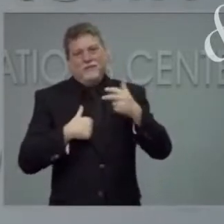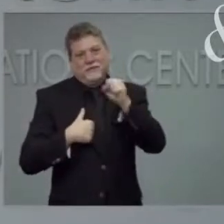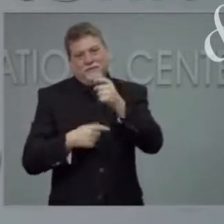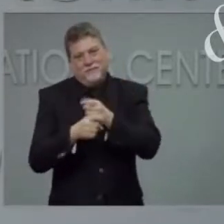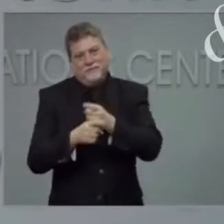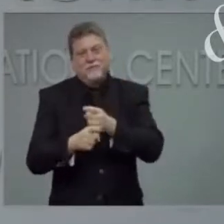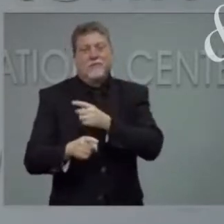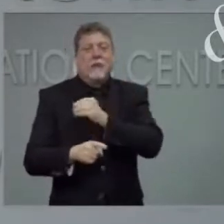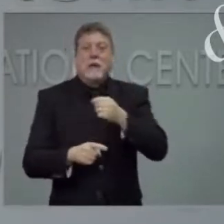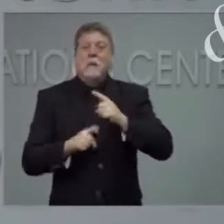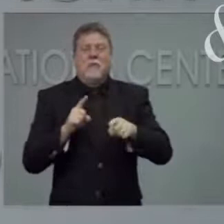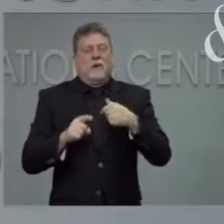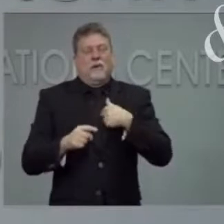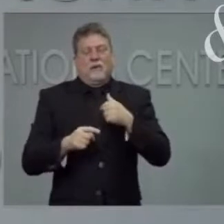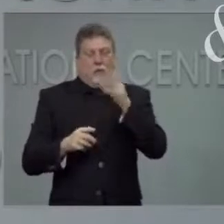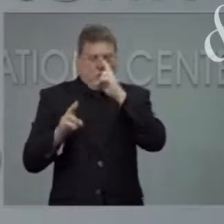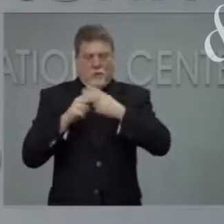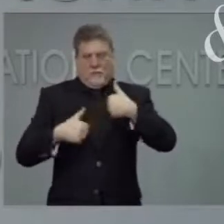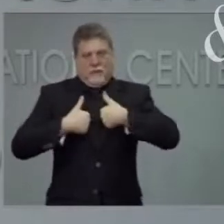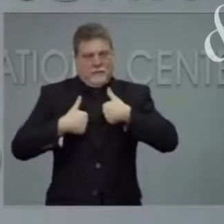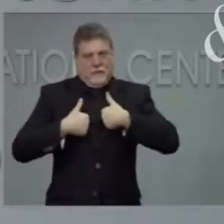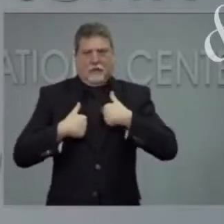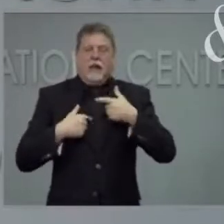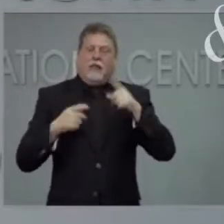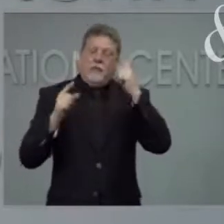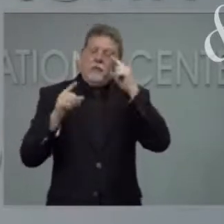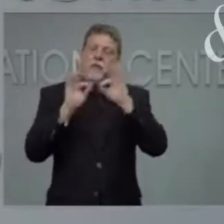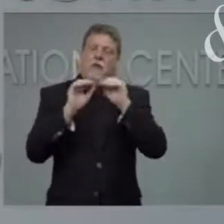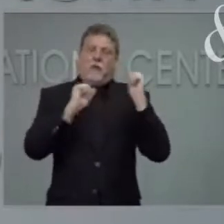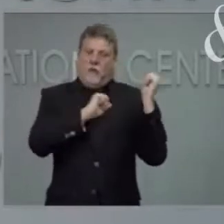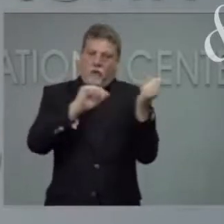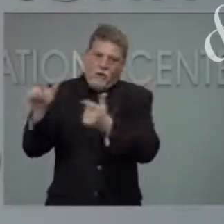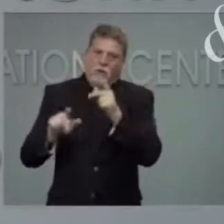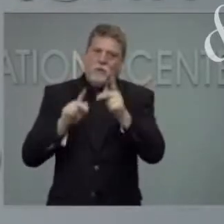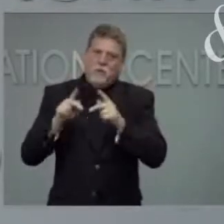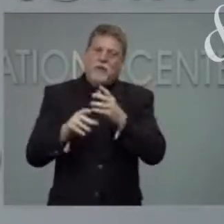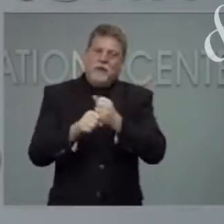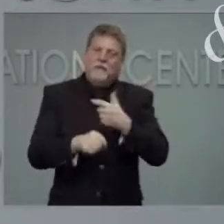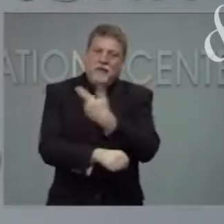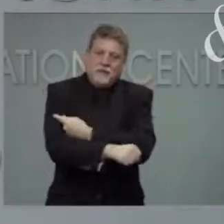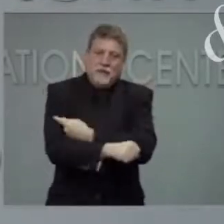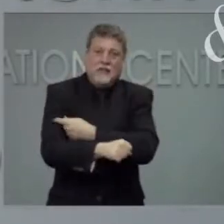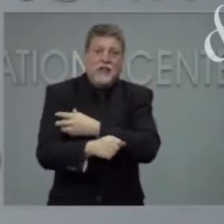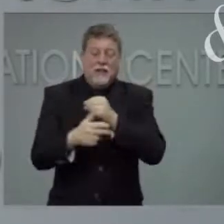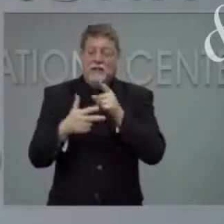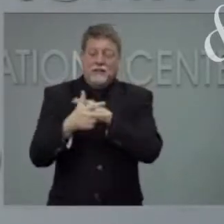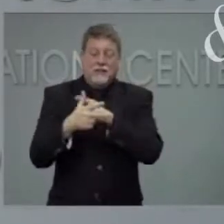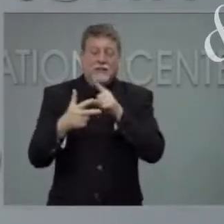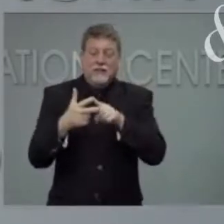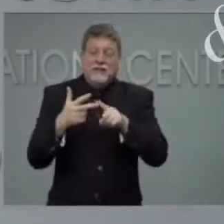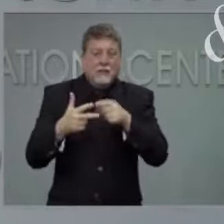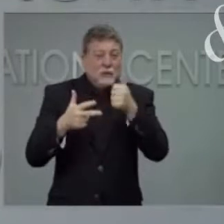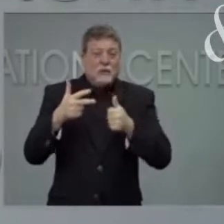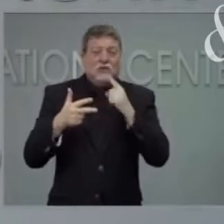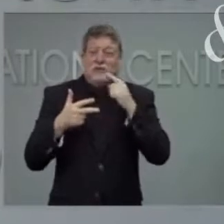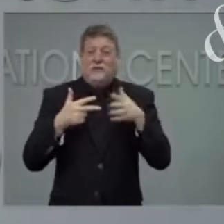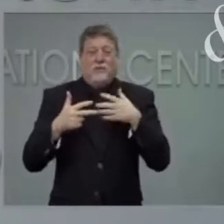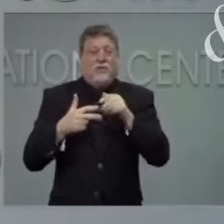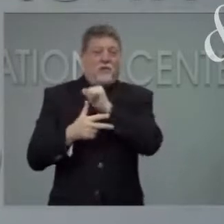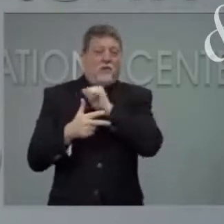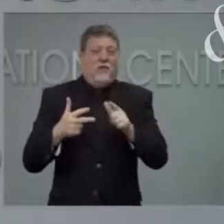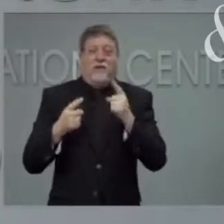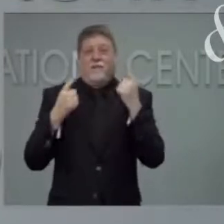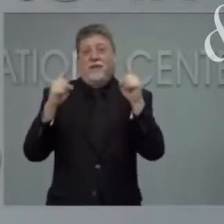vaccinated. And the great thing about all three of the vaccines that are out there is all of them are very